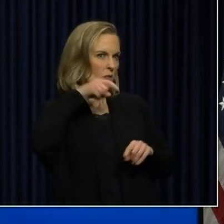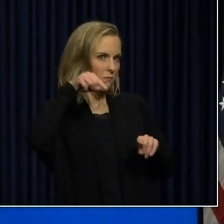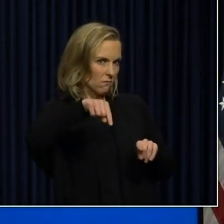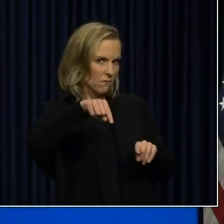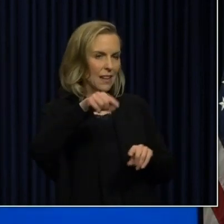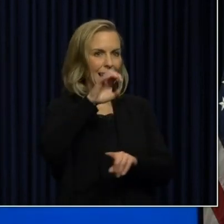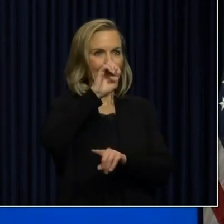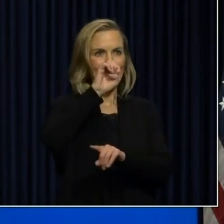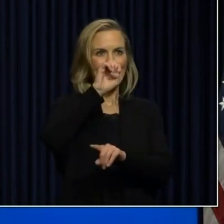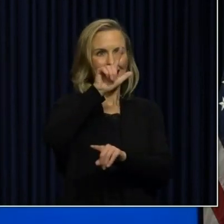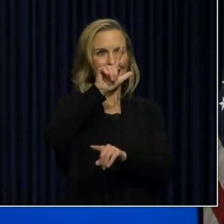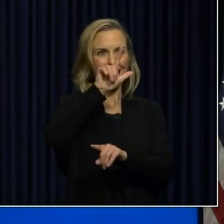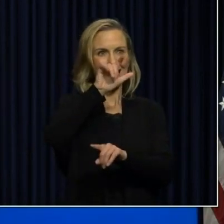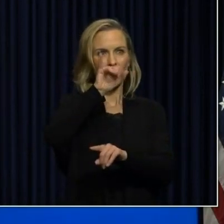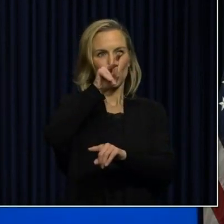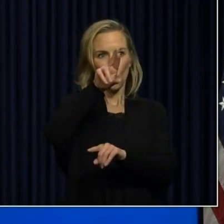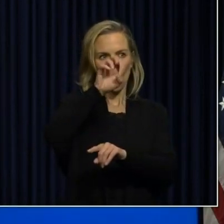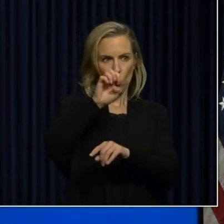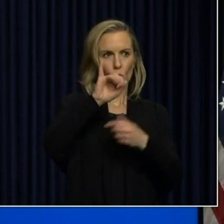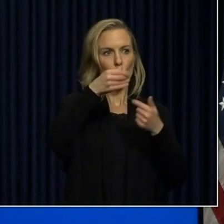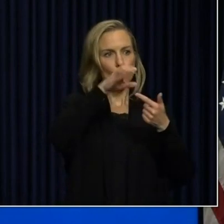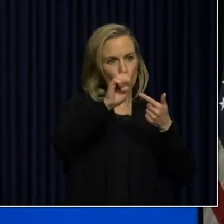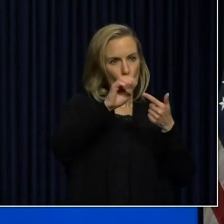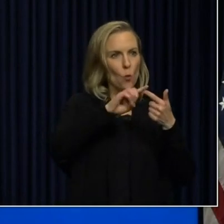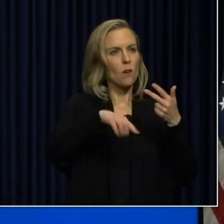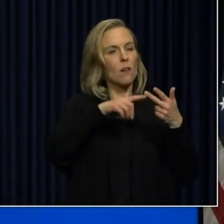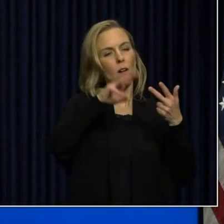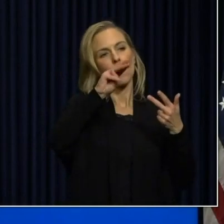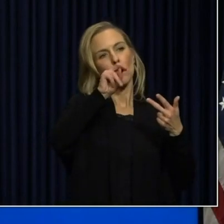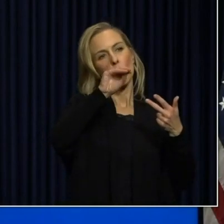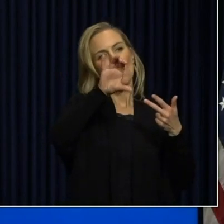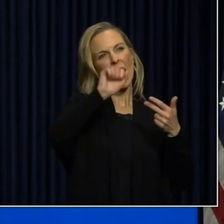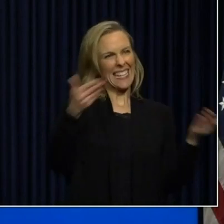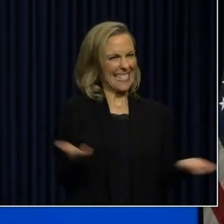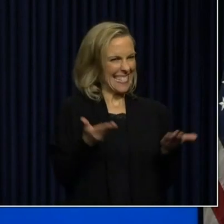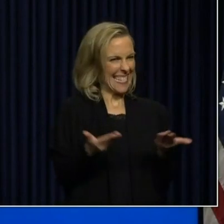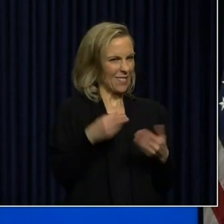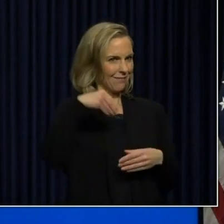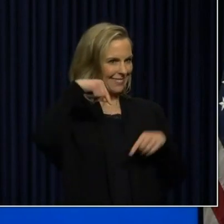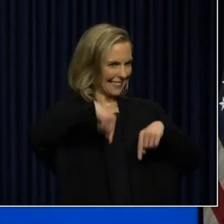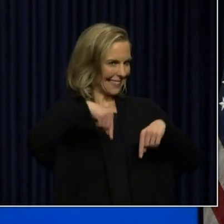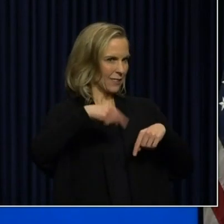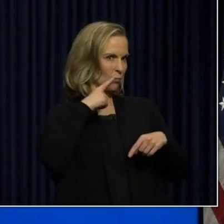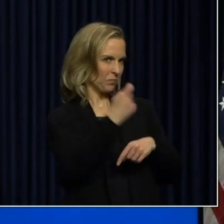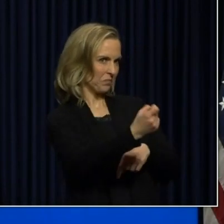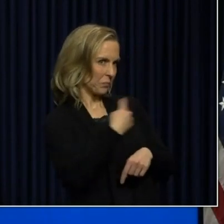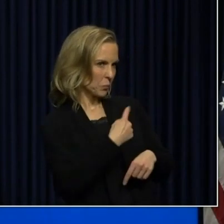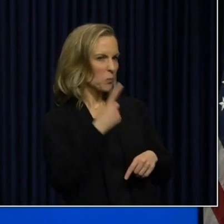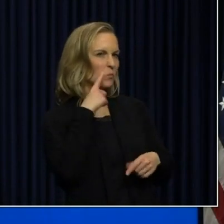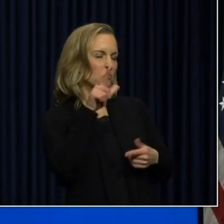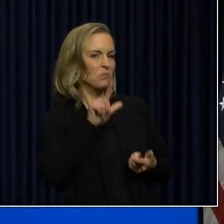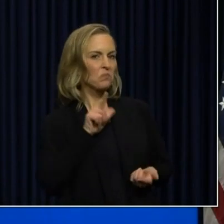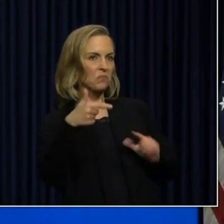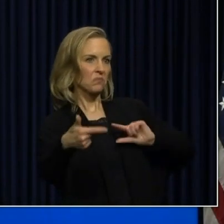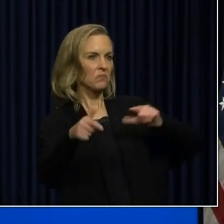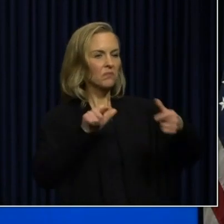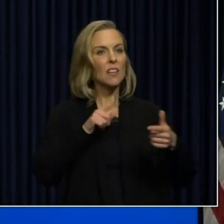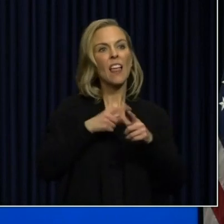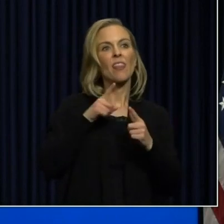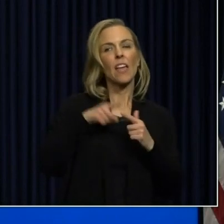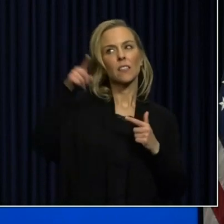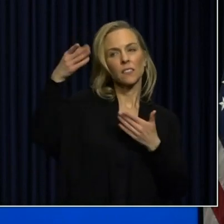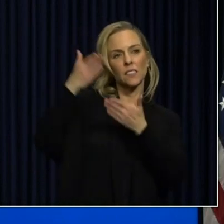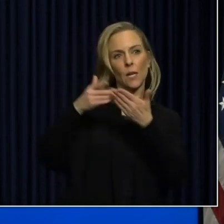Eleanor, Joe, and Monica here with us today, and we'll go back and forth. with some